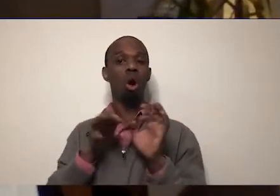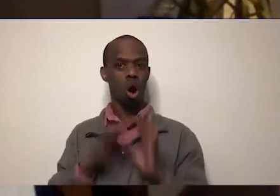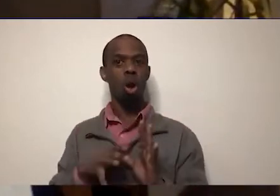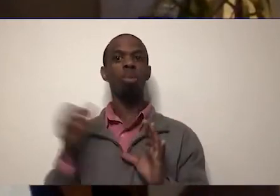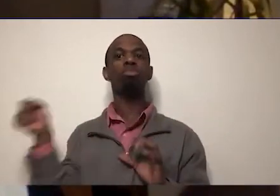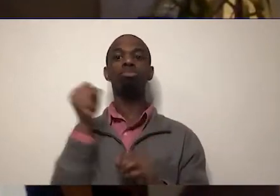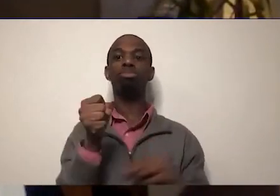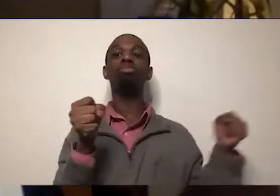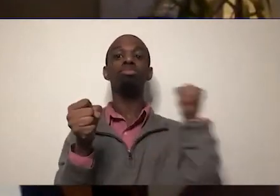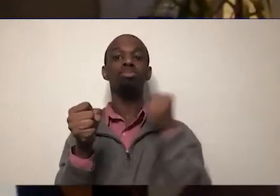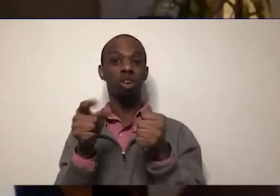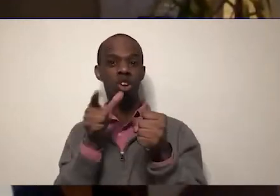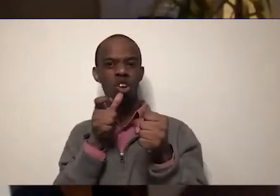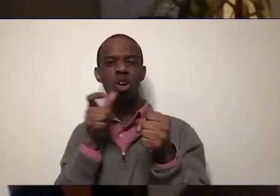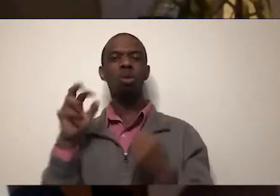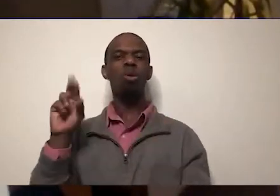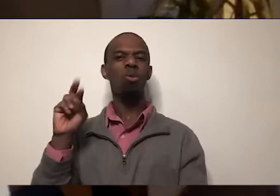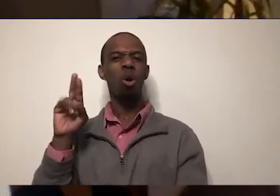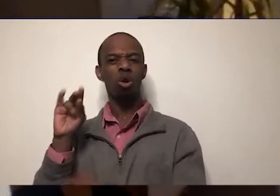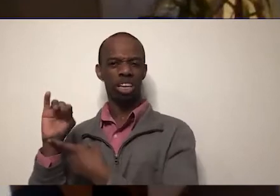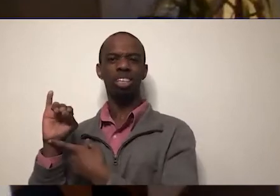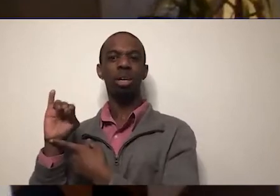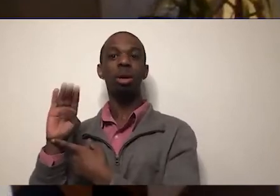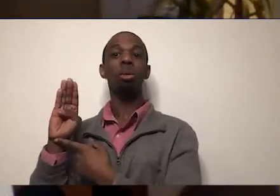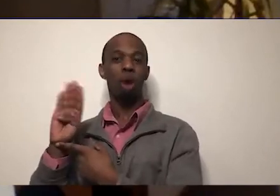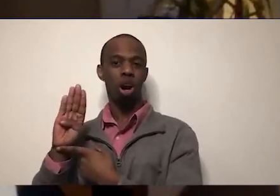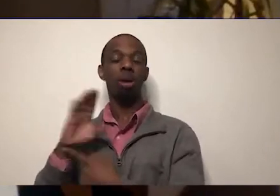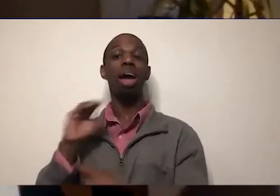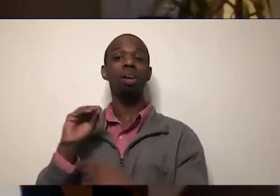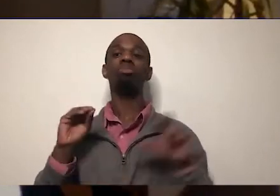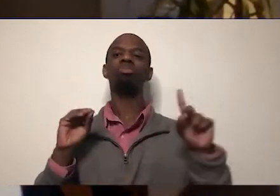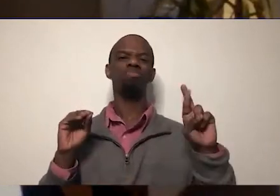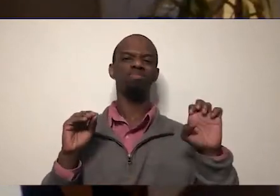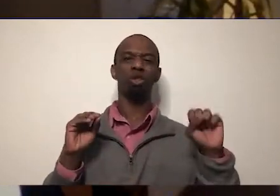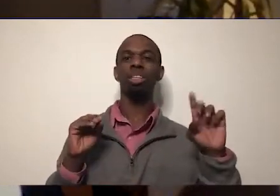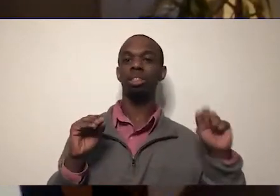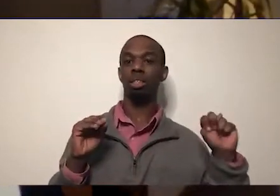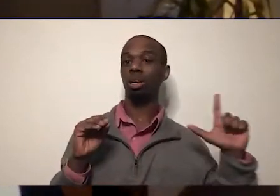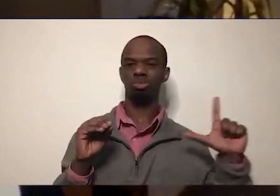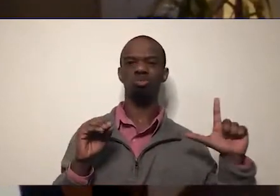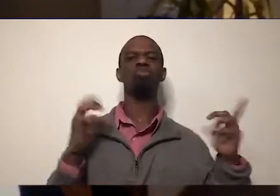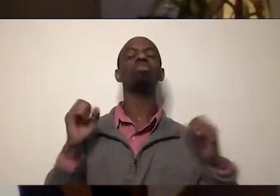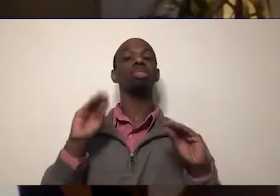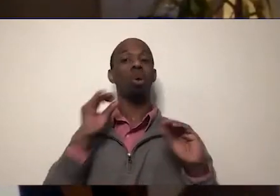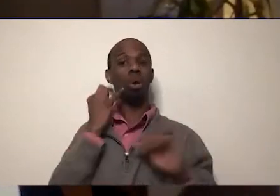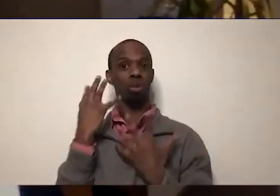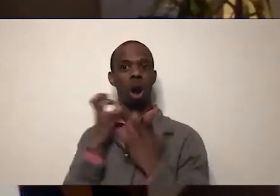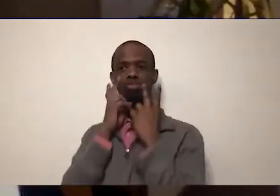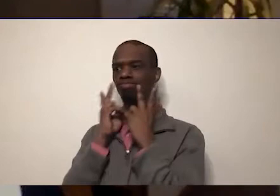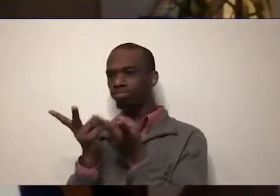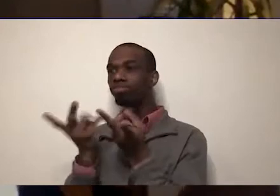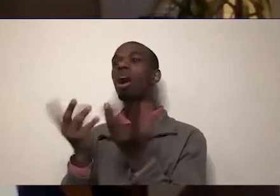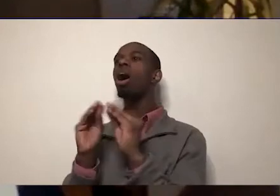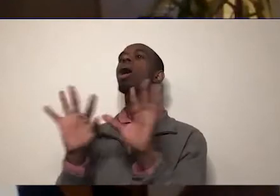our team and therefore should be visible at all times. Please feel free to share any comments or